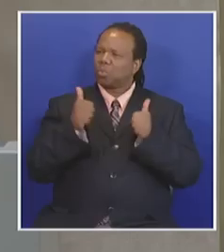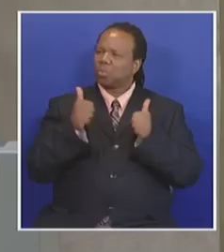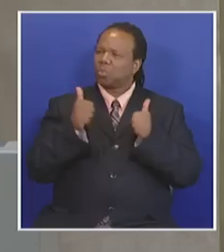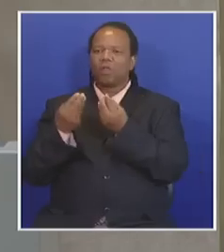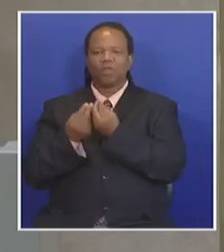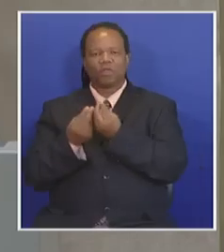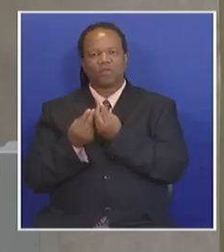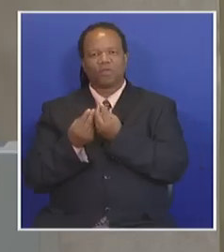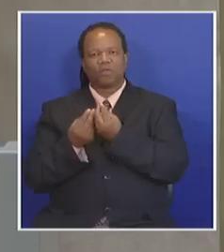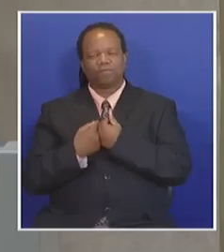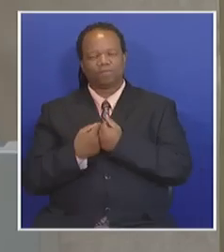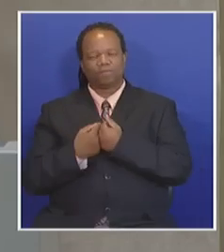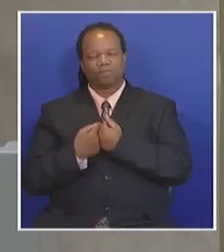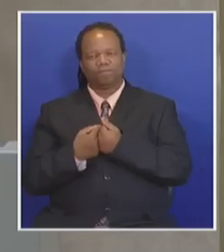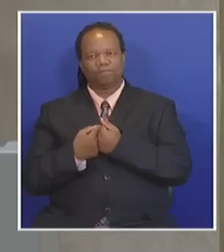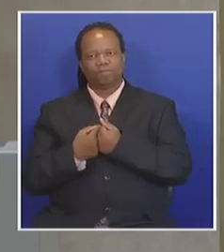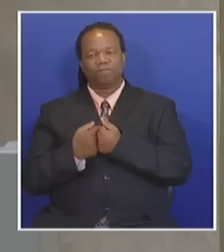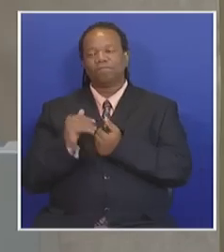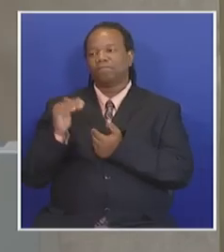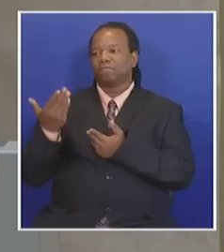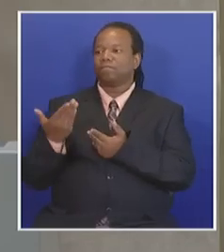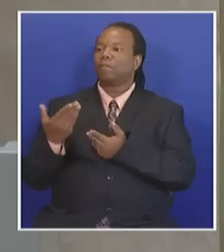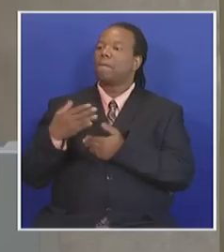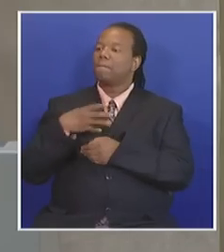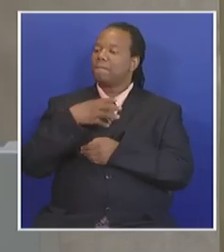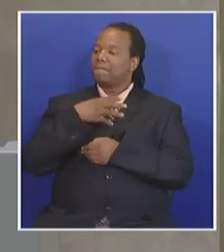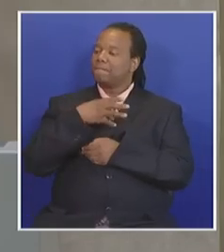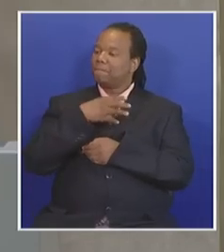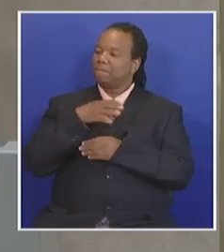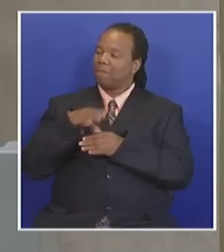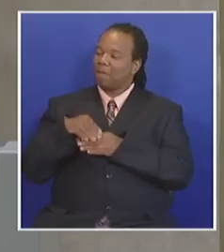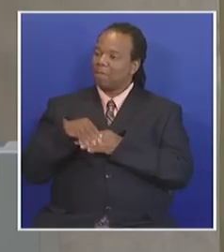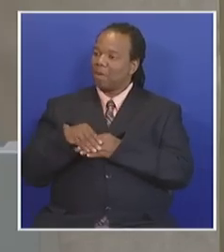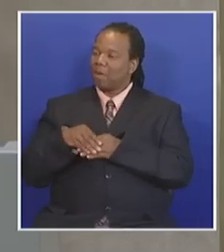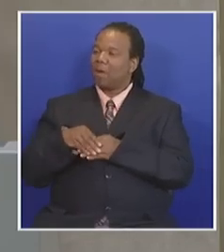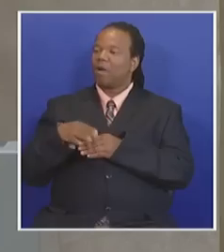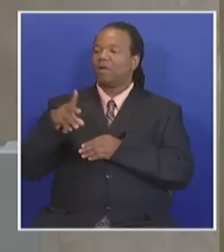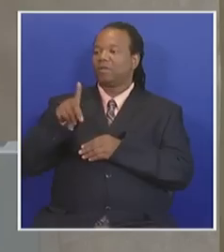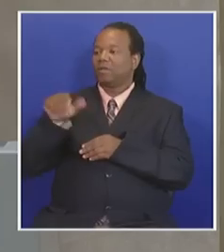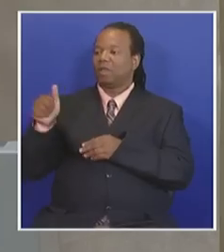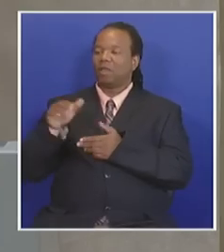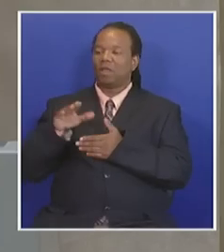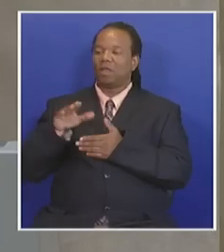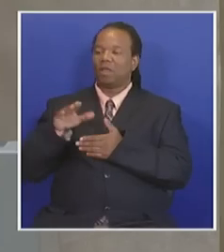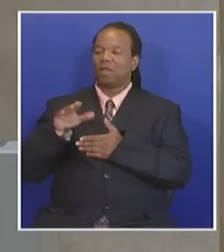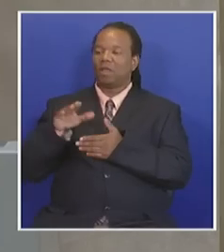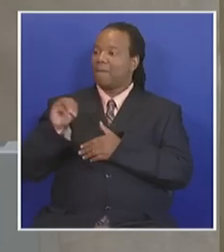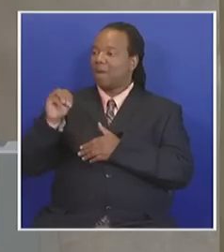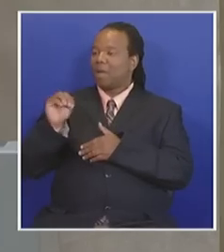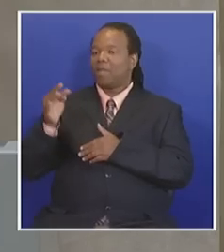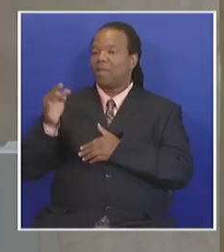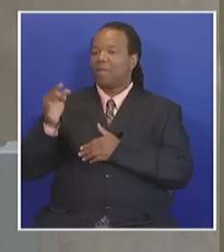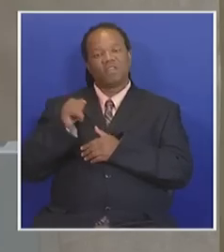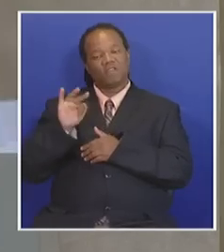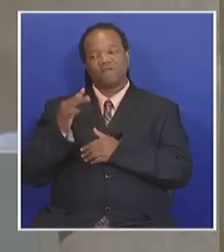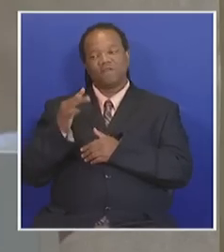I too, like Honourable Maimani and the rest of the DA, can only imagine what they could do if they had a national government that worked for